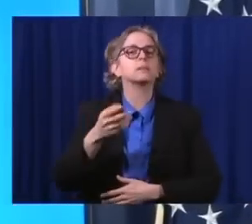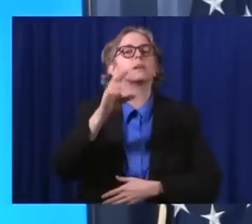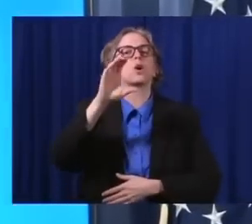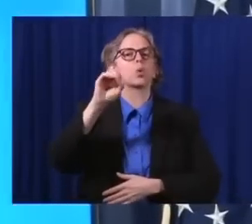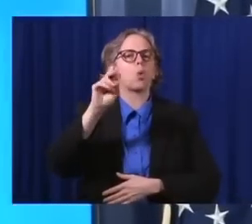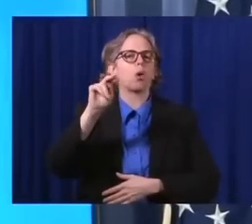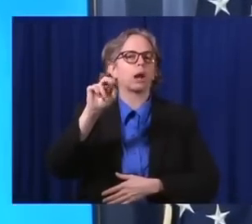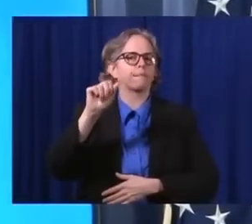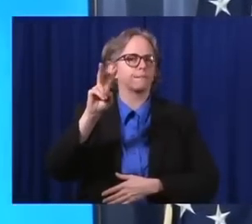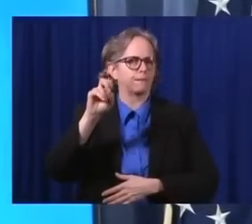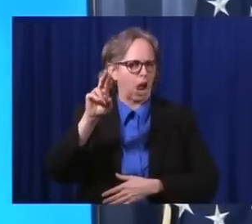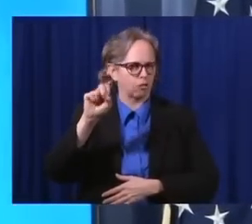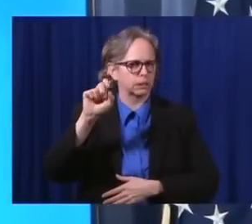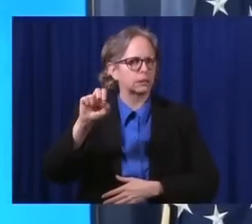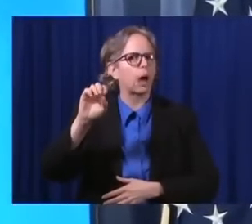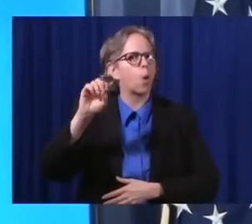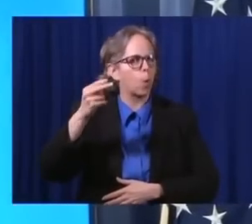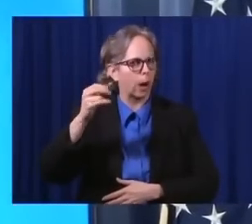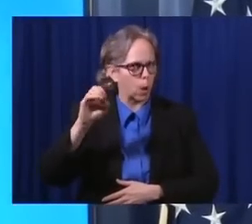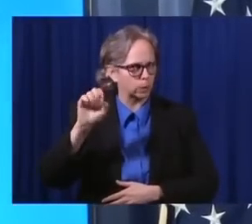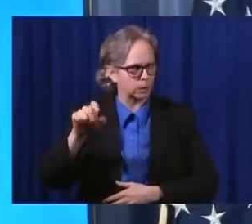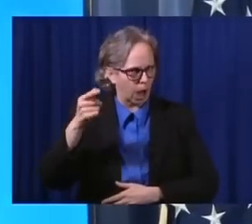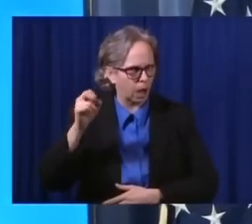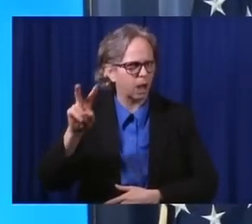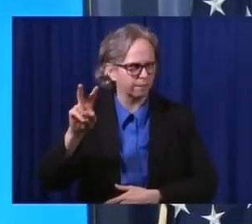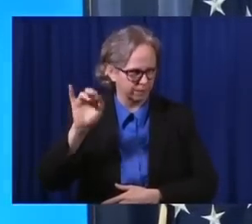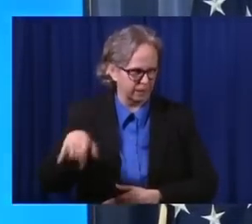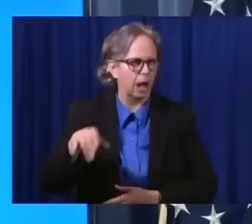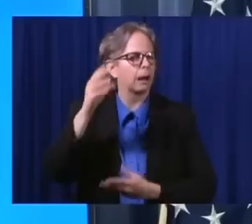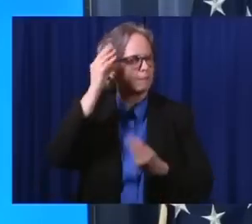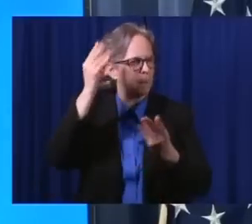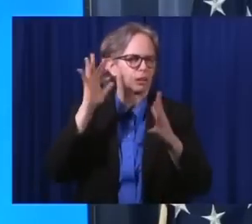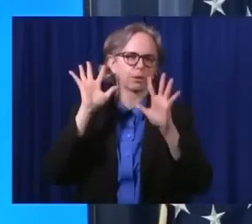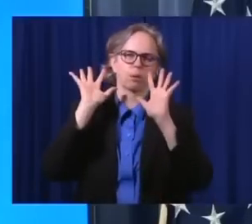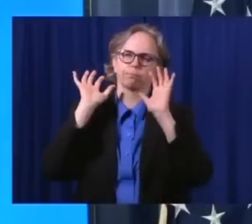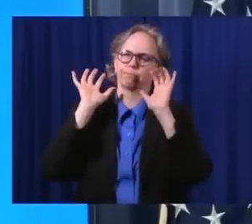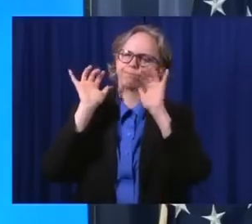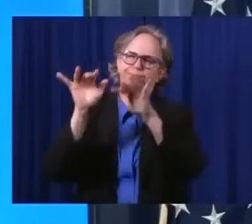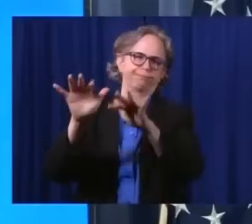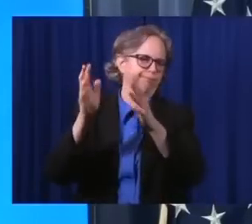coronavirus.ohio.gov. And Eric, if we can see the